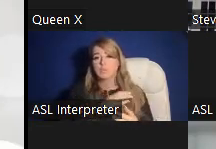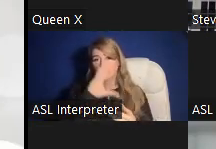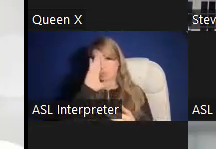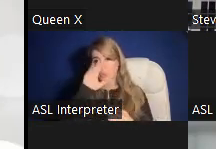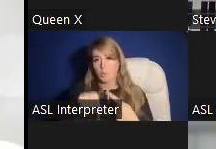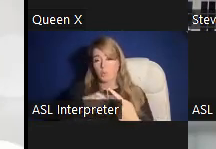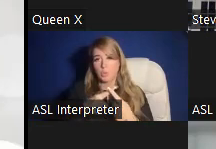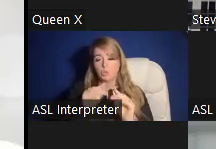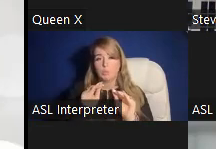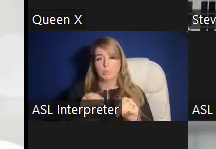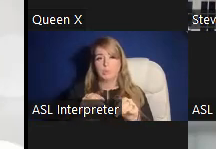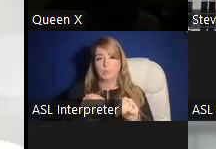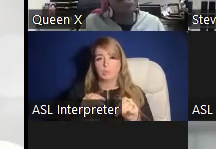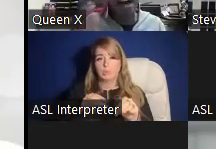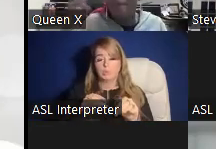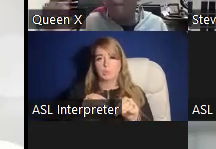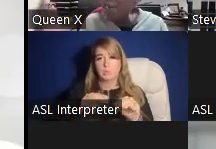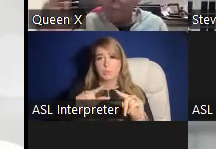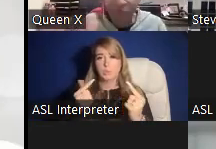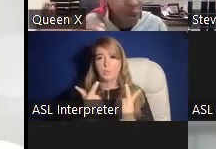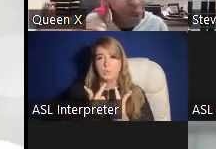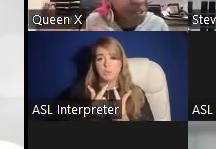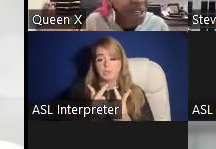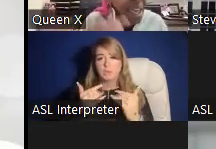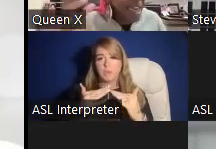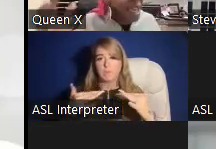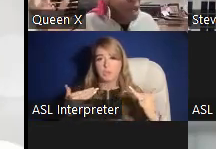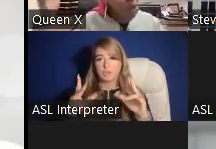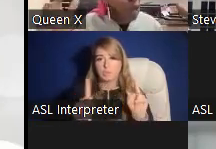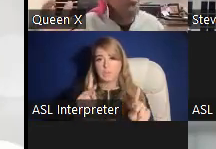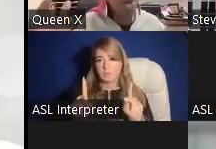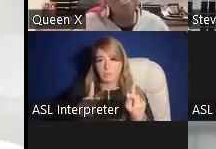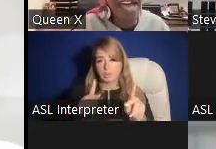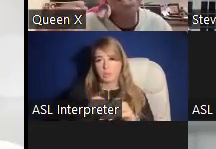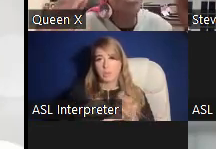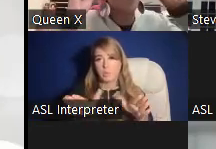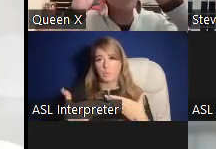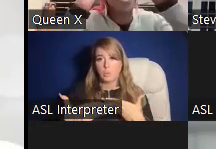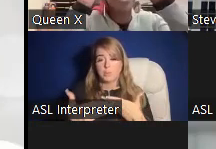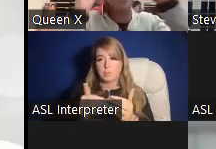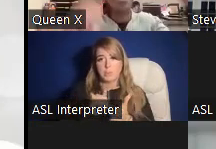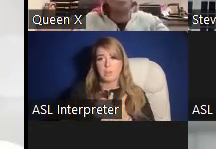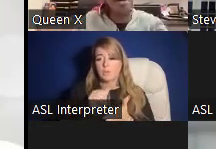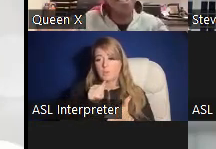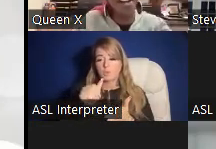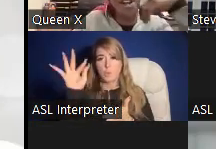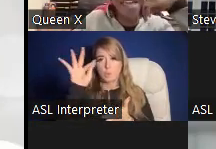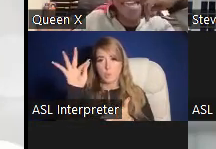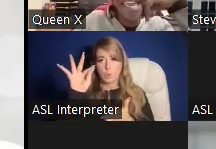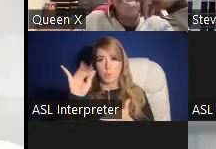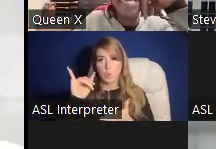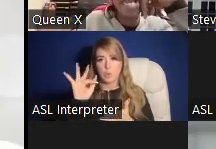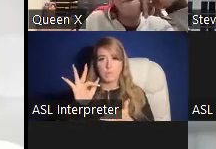put a group of diverse folks in a room that don't know one